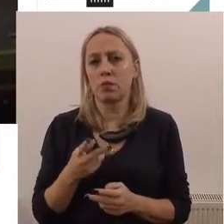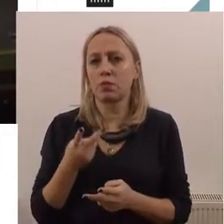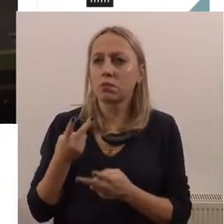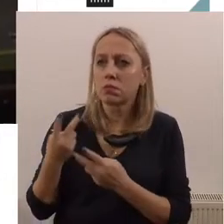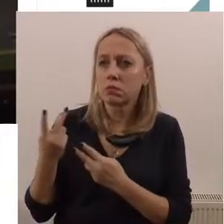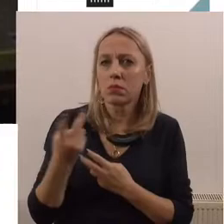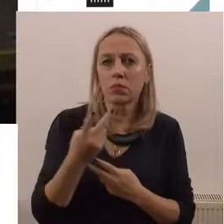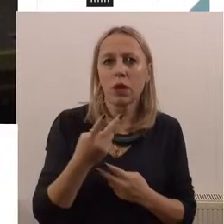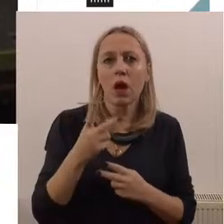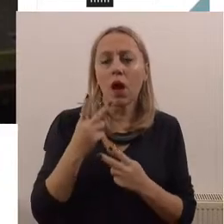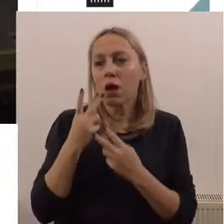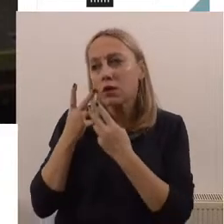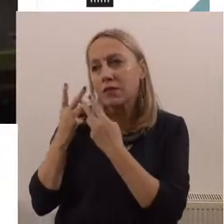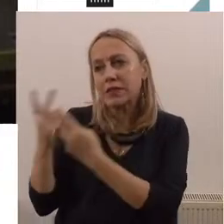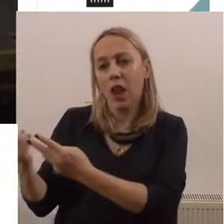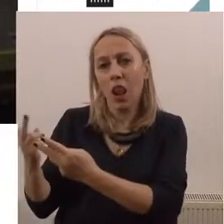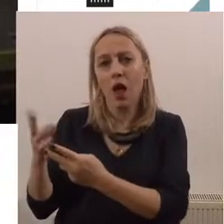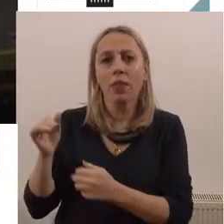and